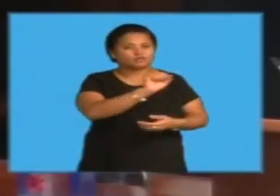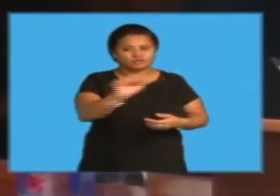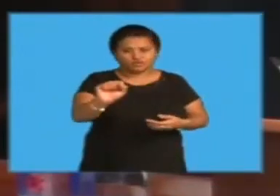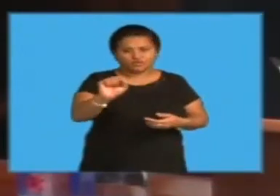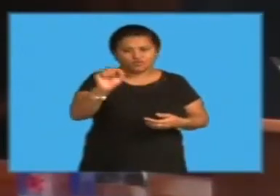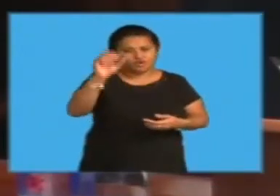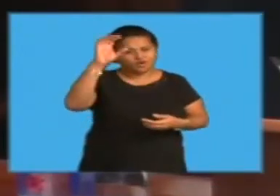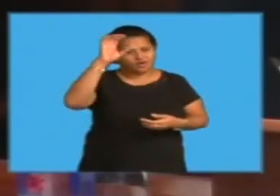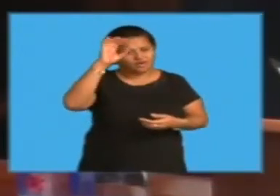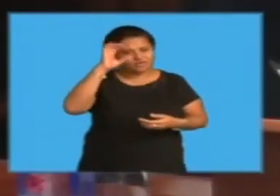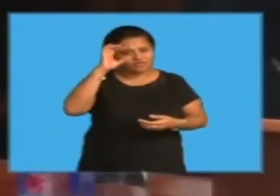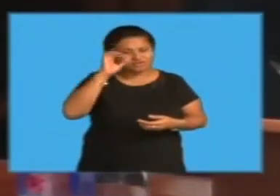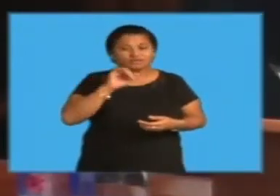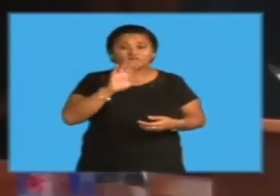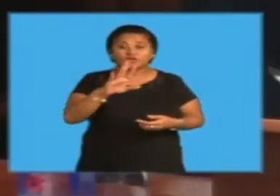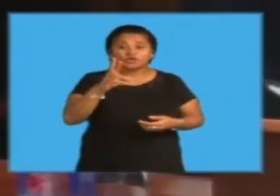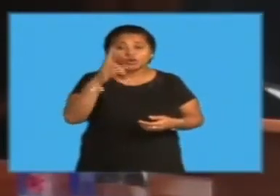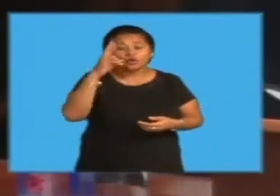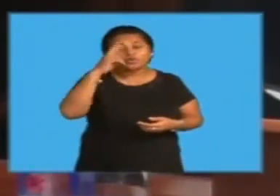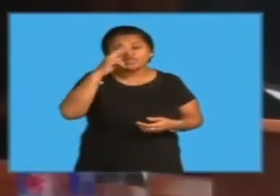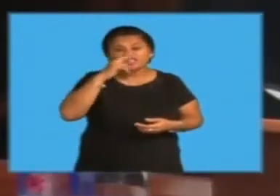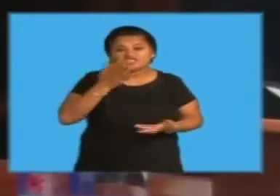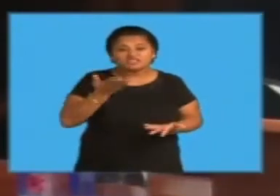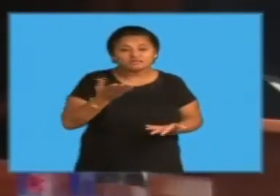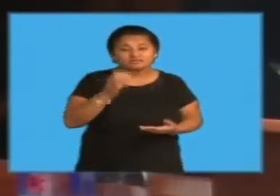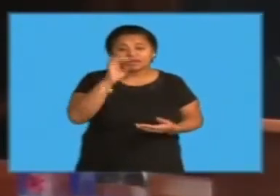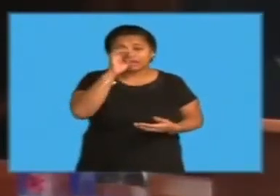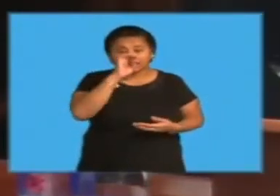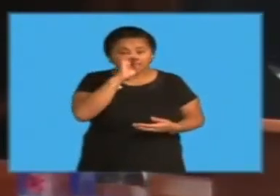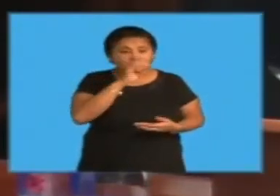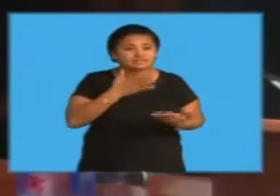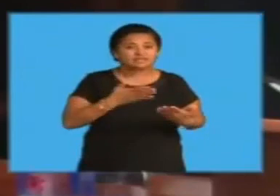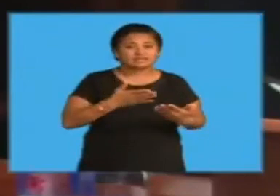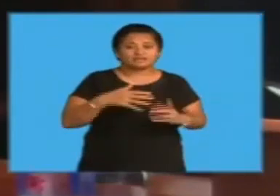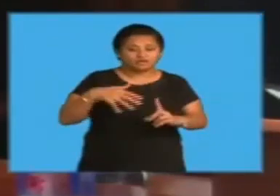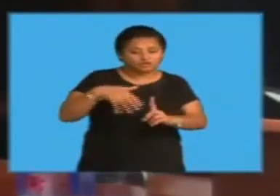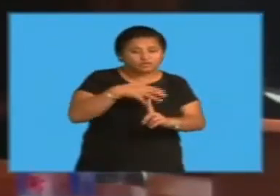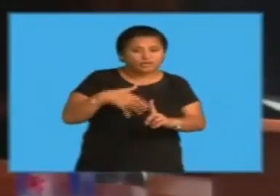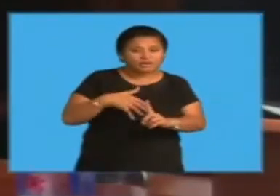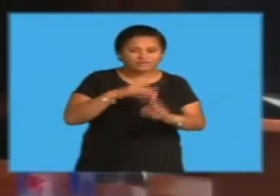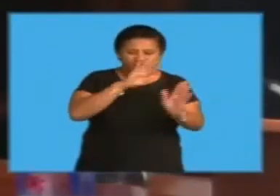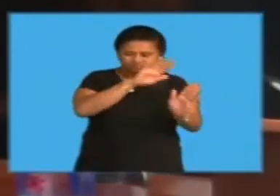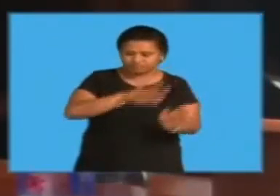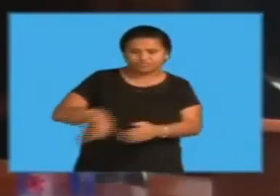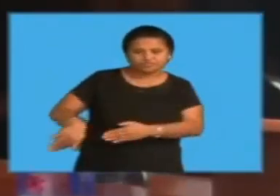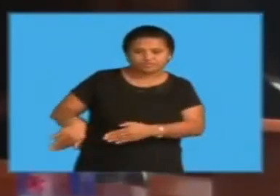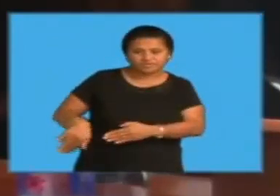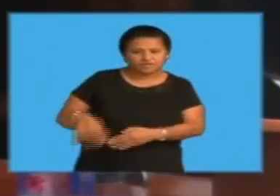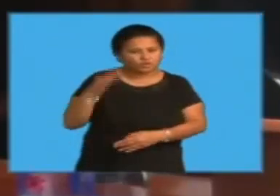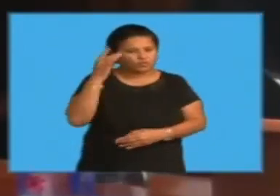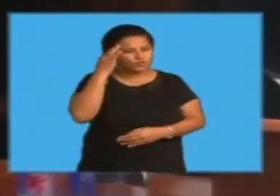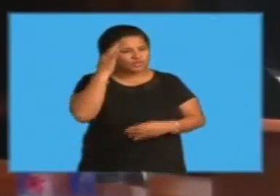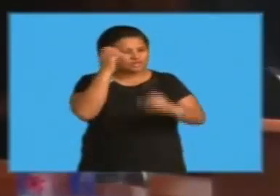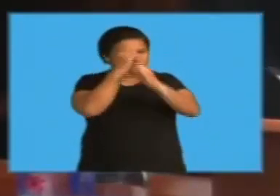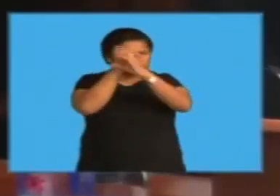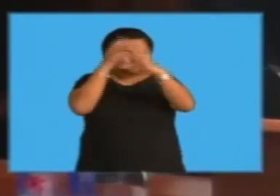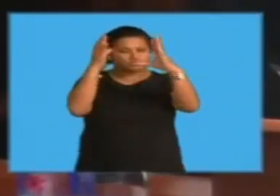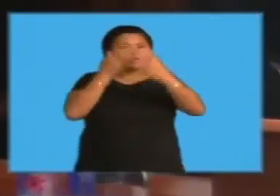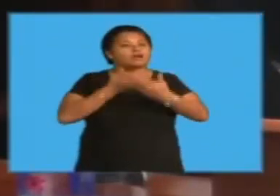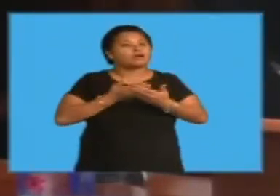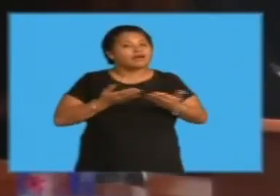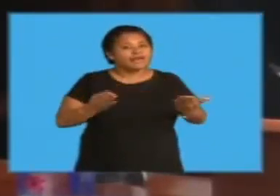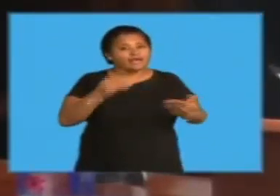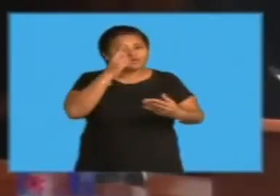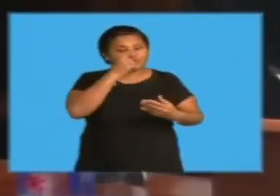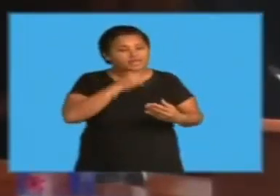religion, socio-economic status, or any of the other insignificant differences that unscrupulous people use to divide us.